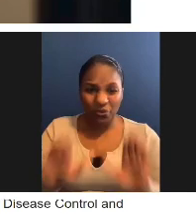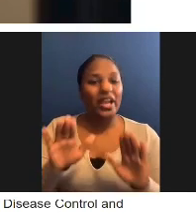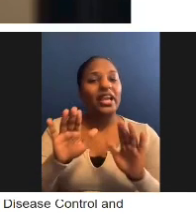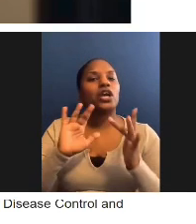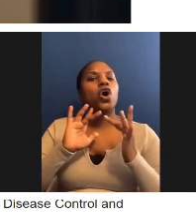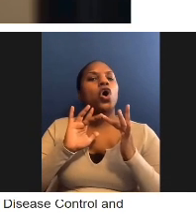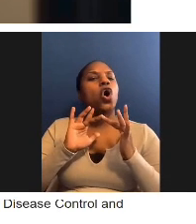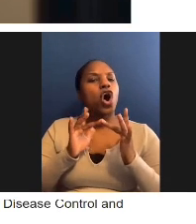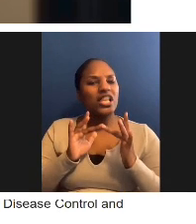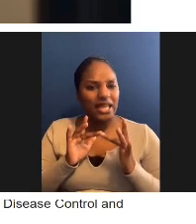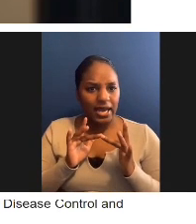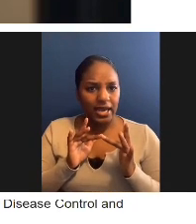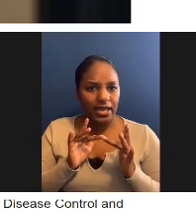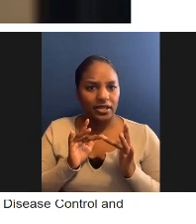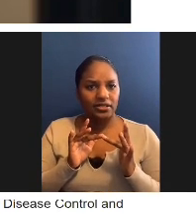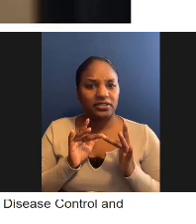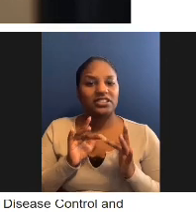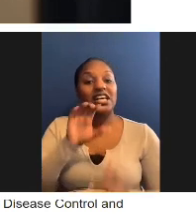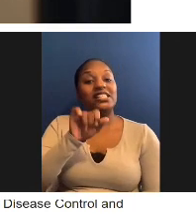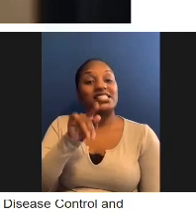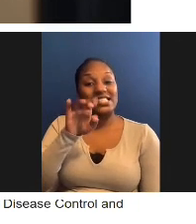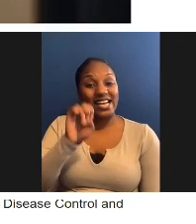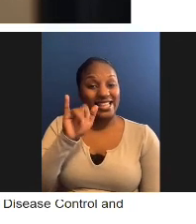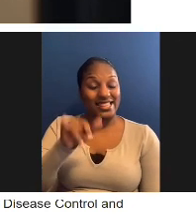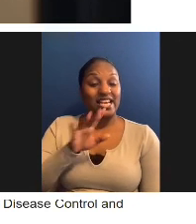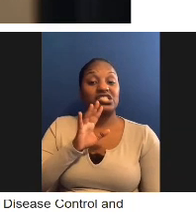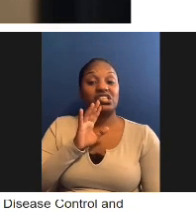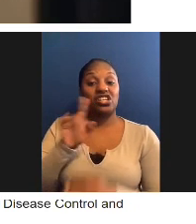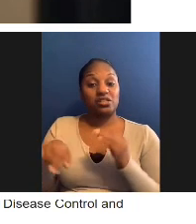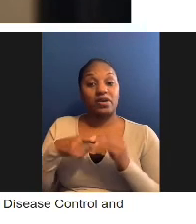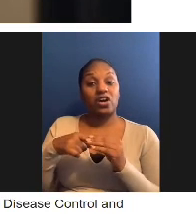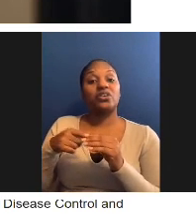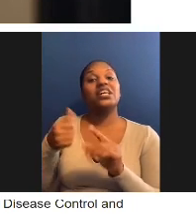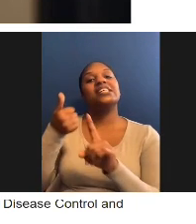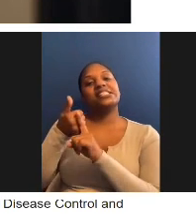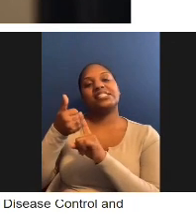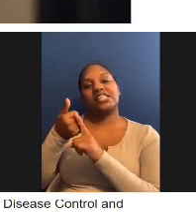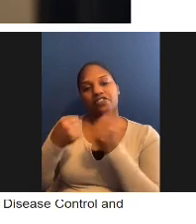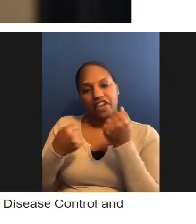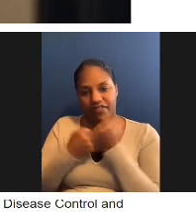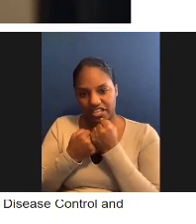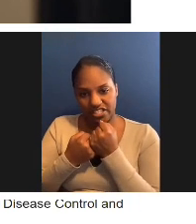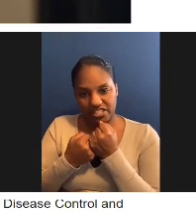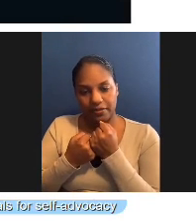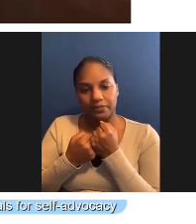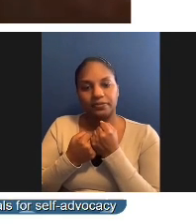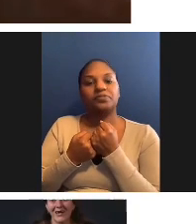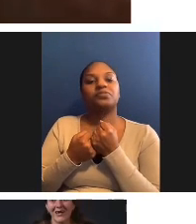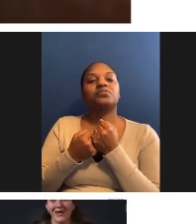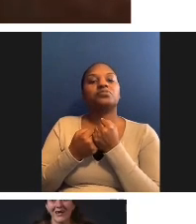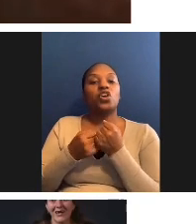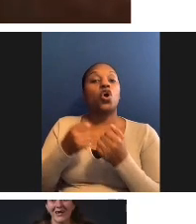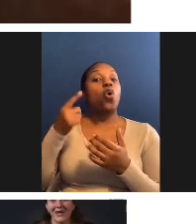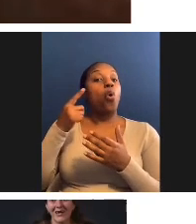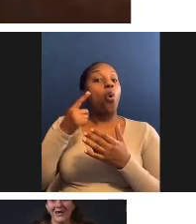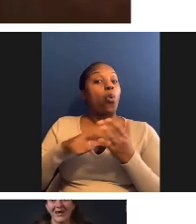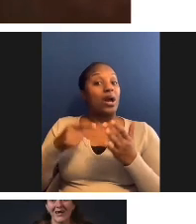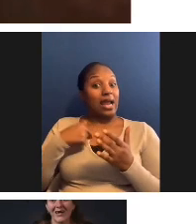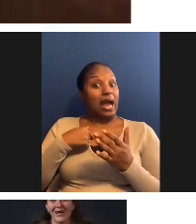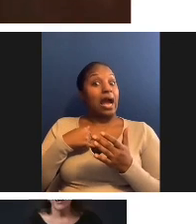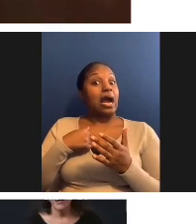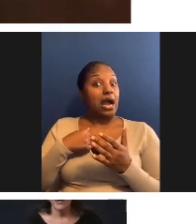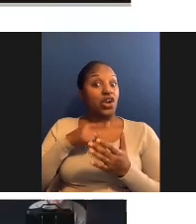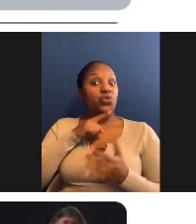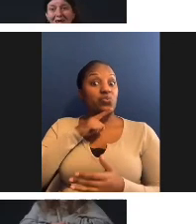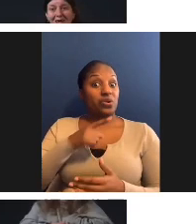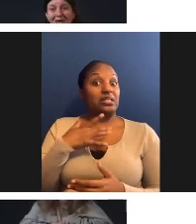online site that talks about self-advocacy. What I like so much about it is it